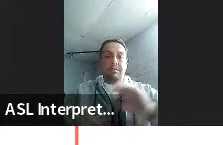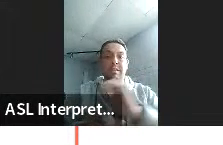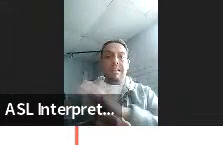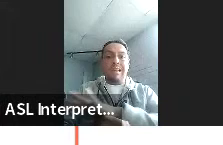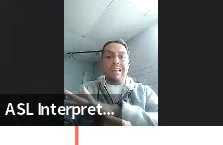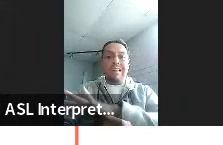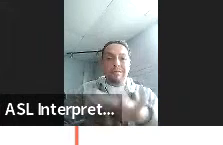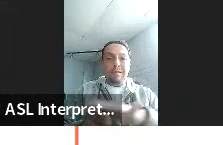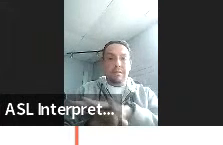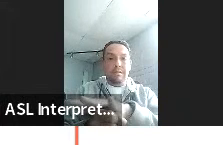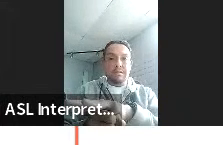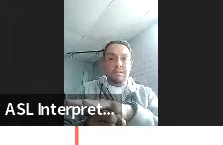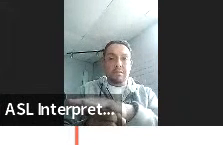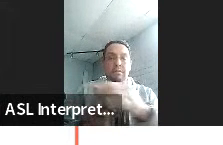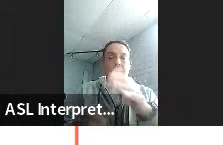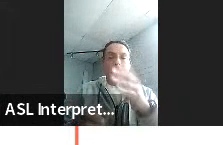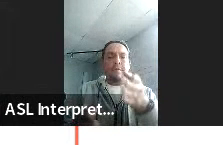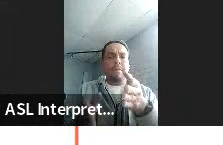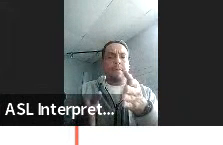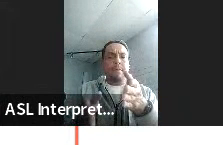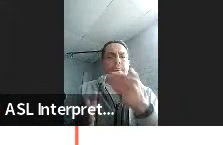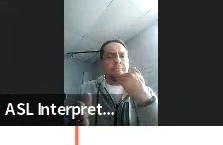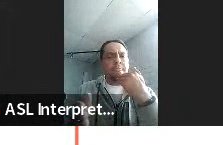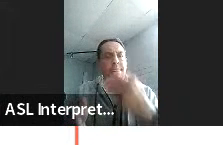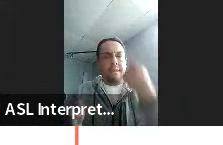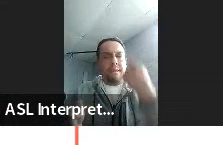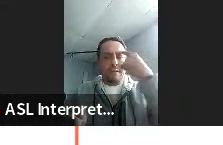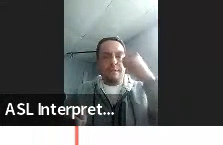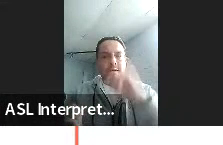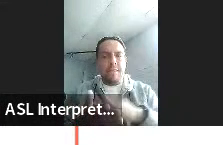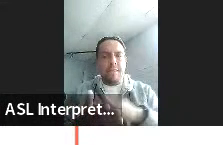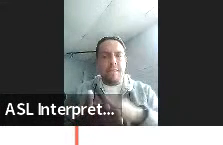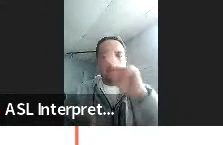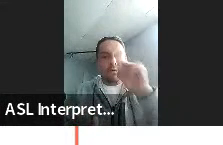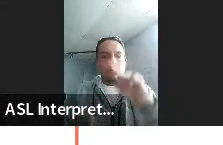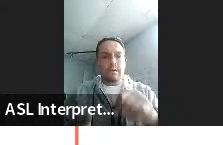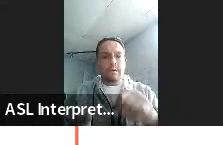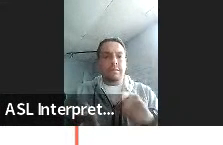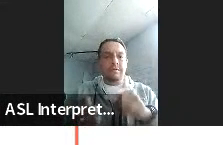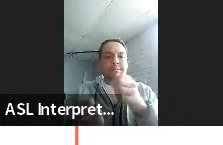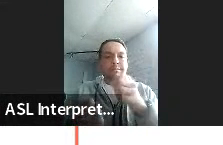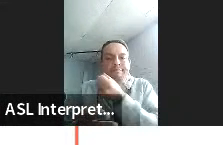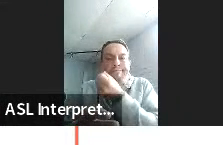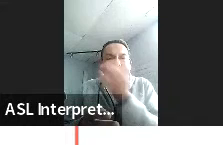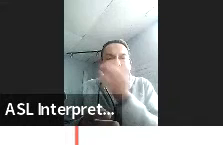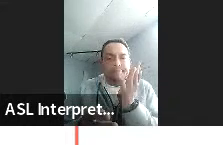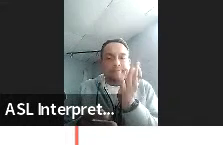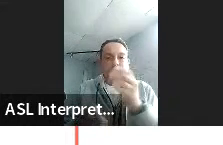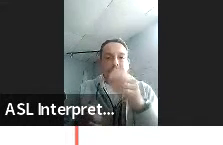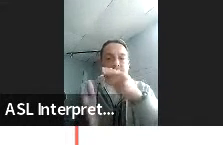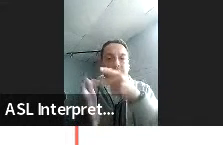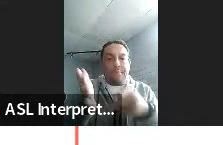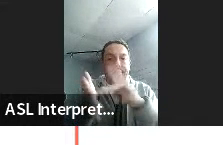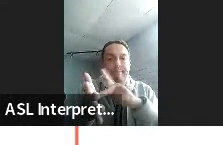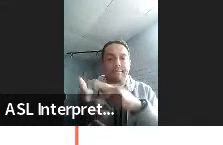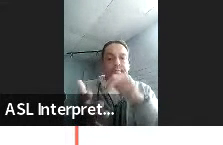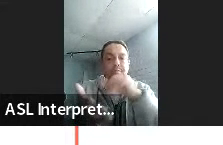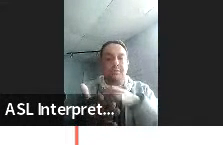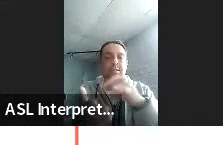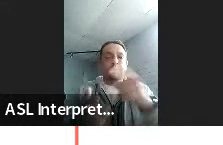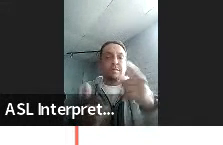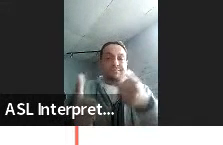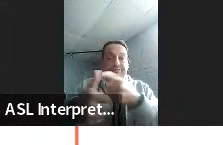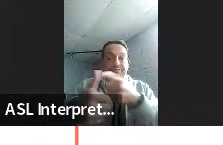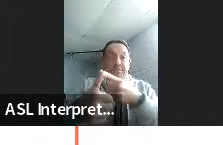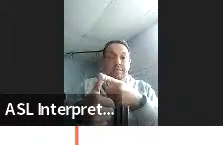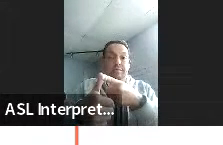There's a few parts to it, so I wanna make sure I break them apart. So first on use groups, generally